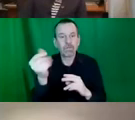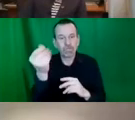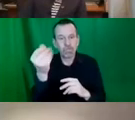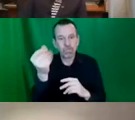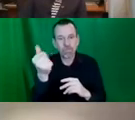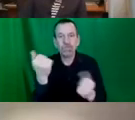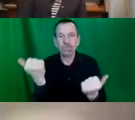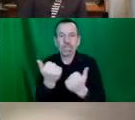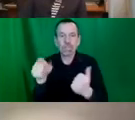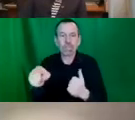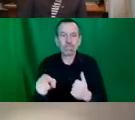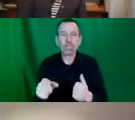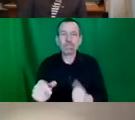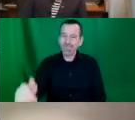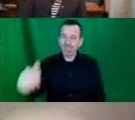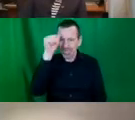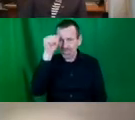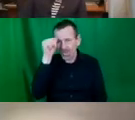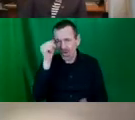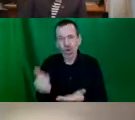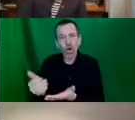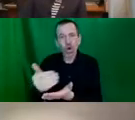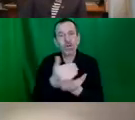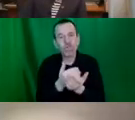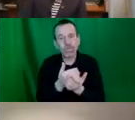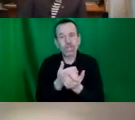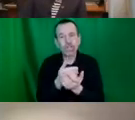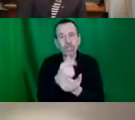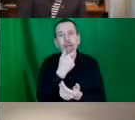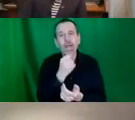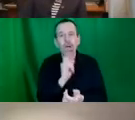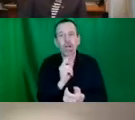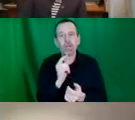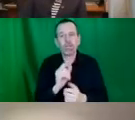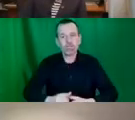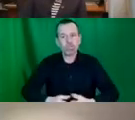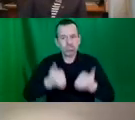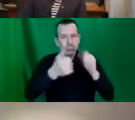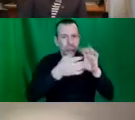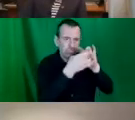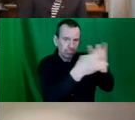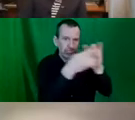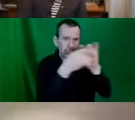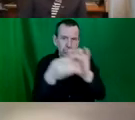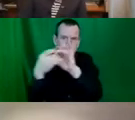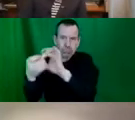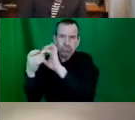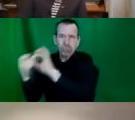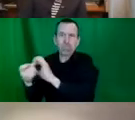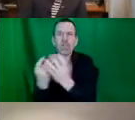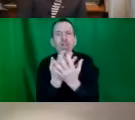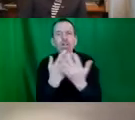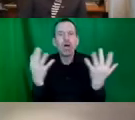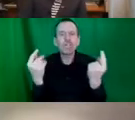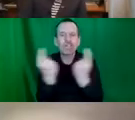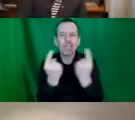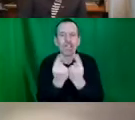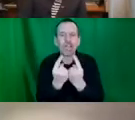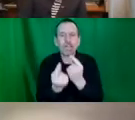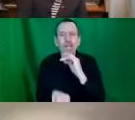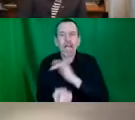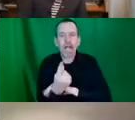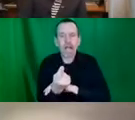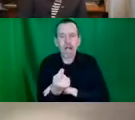As we all know, conservation is a well-connected community, but most of what we do is behind the scenes. As an emerging professional, I love sharing what we